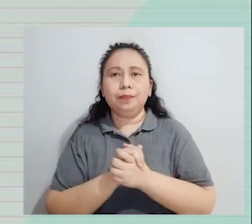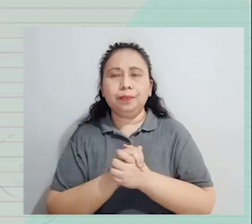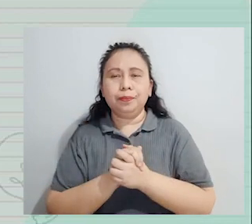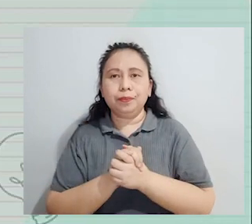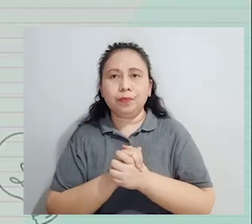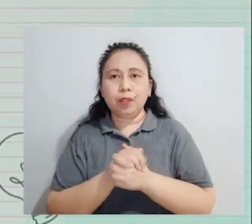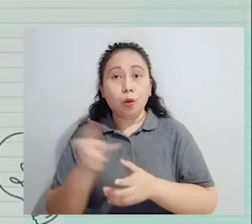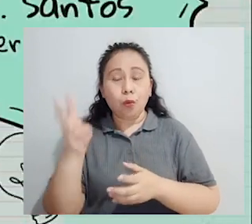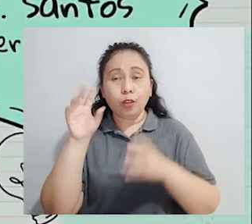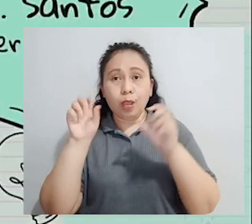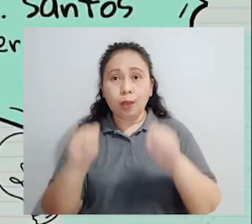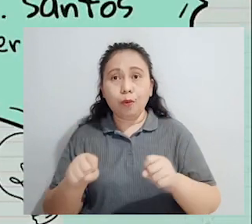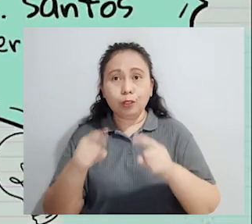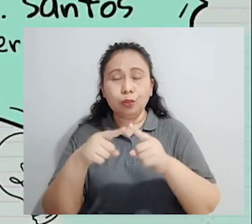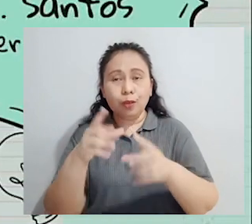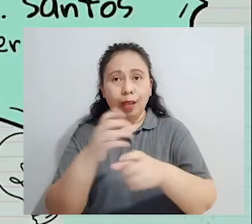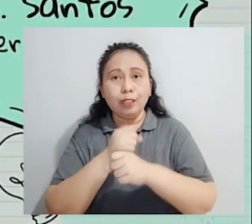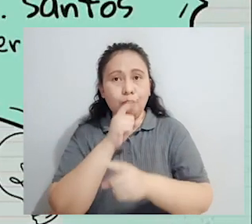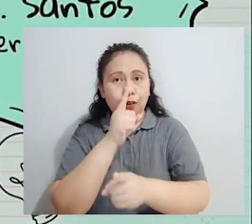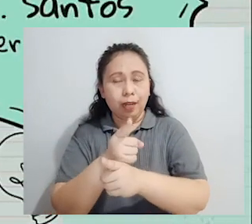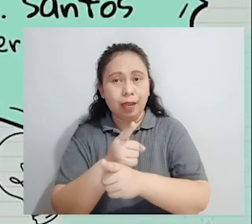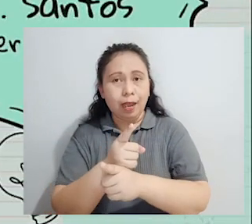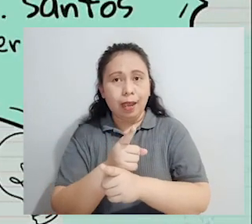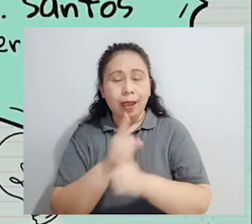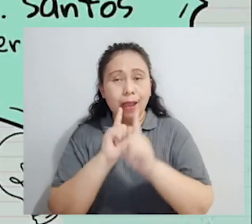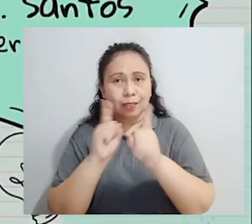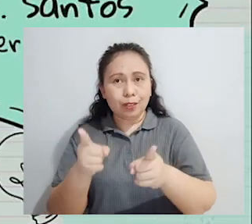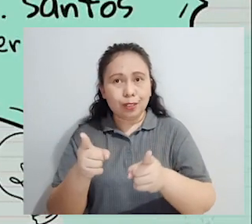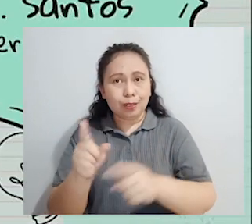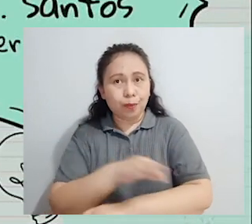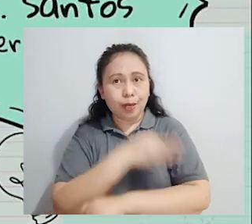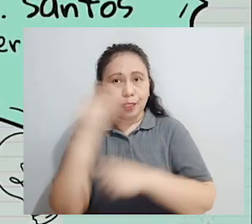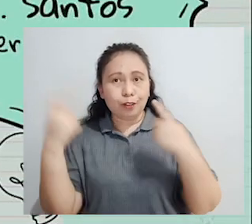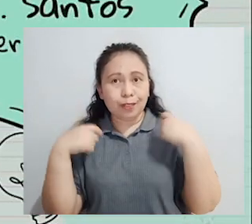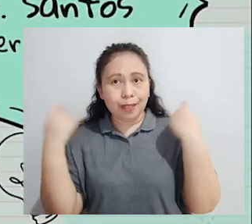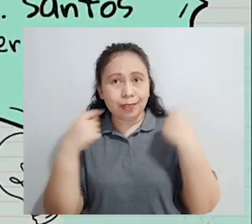Were you able to get all the correct answers, Fernandina teens?